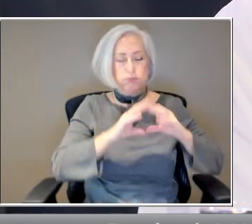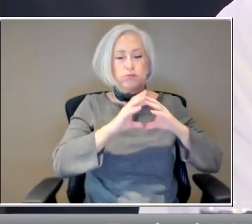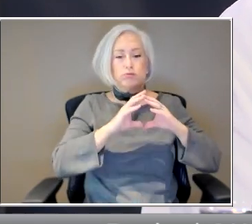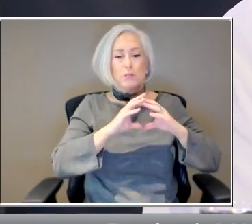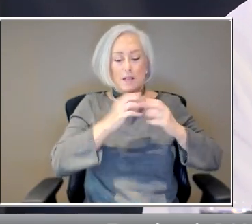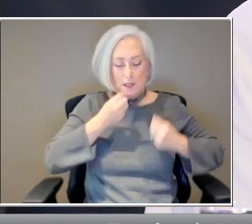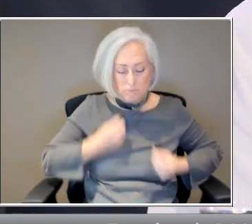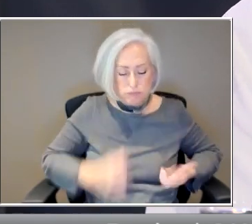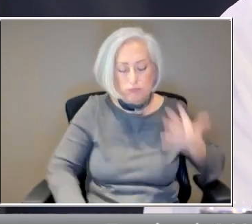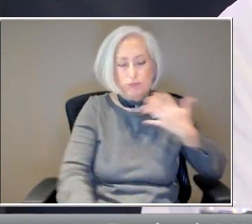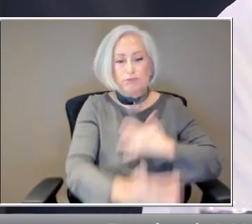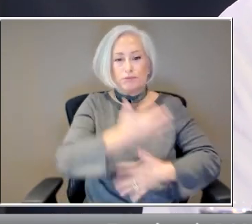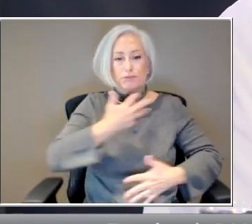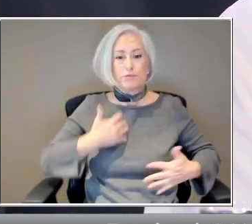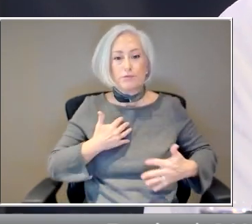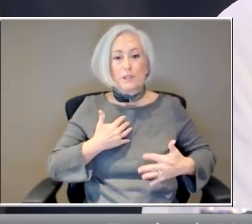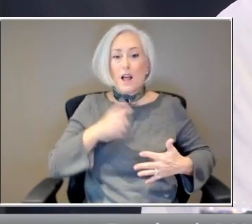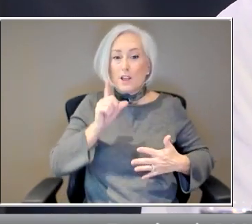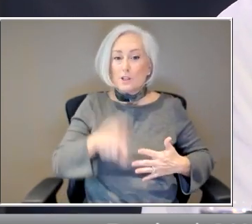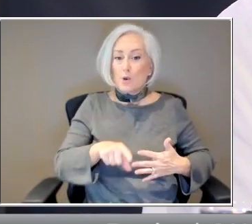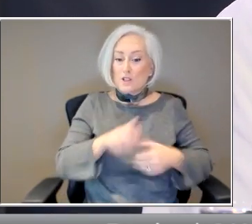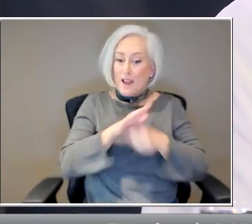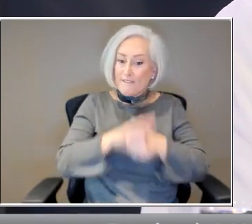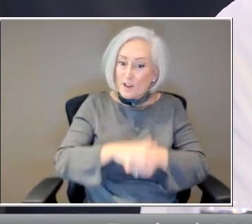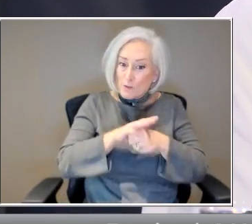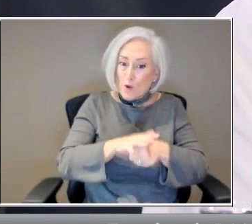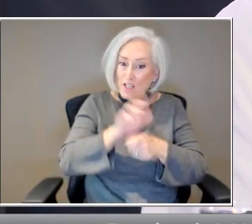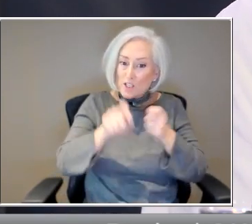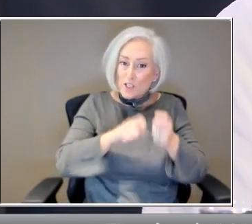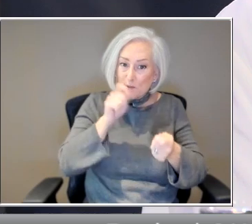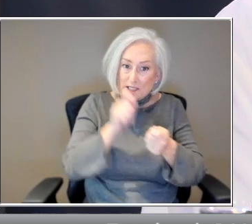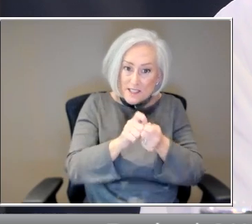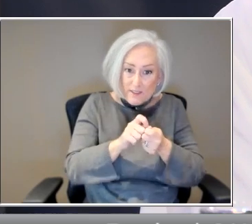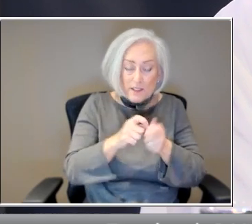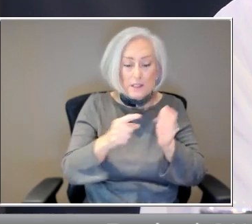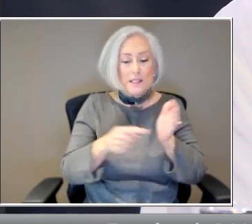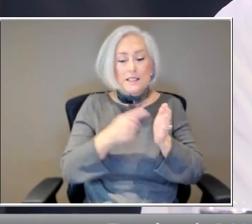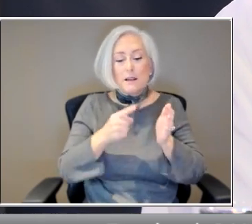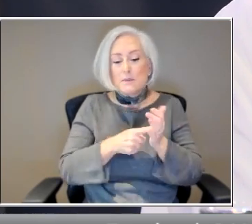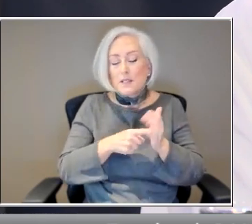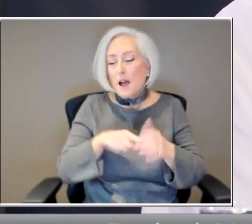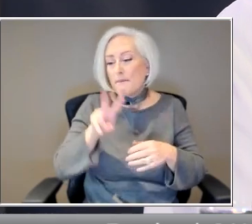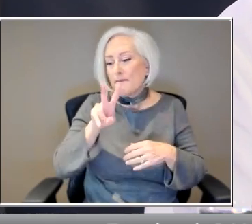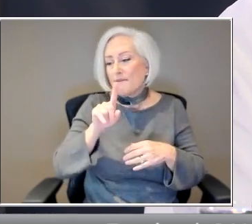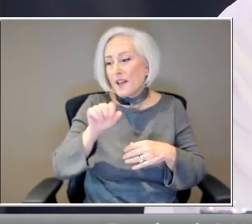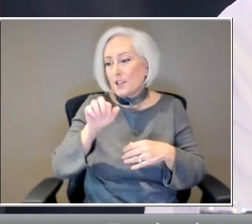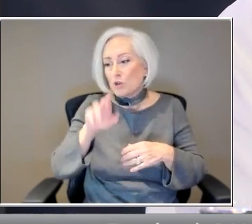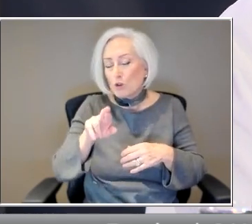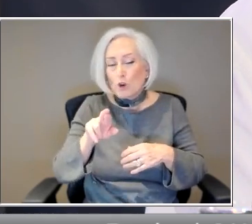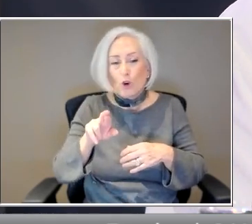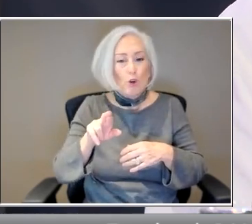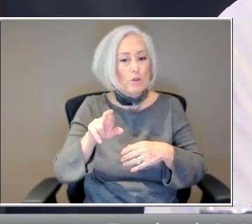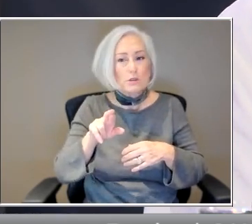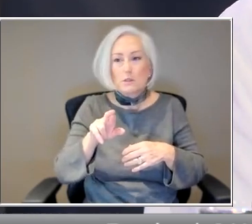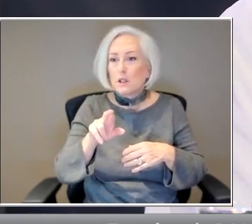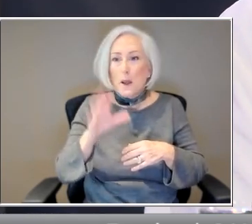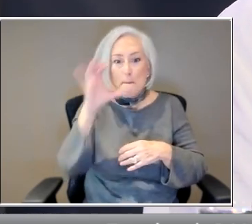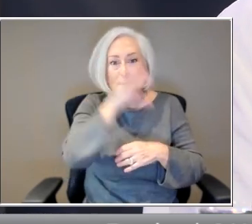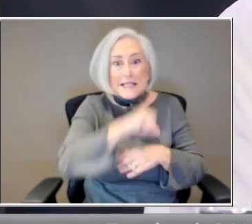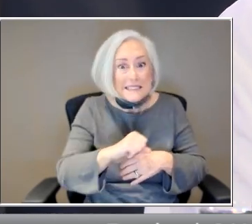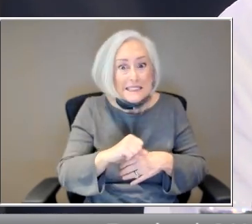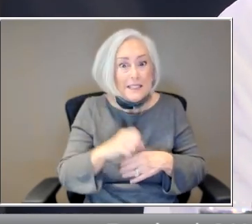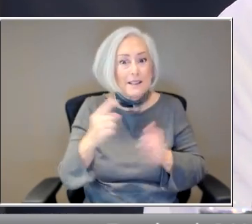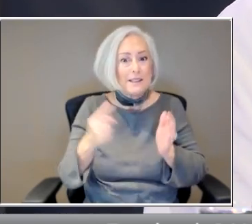are backwards, or sometimes patients are missing ventricles, or sometimes there's huge holes between the chambers. Sometimes the arteries are